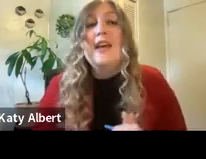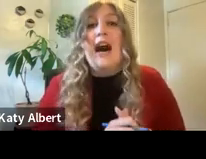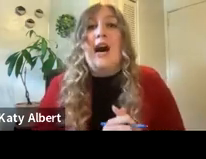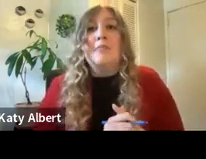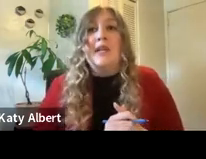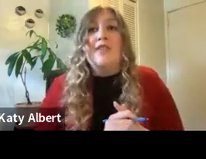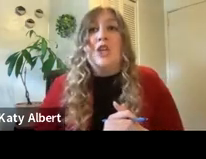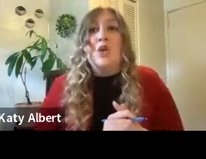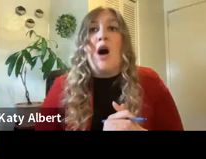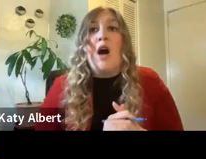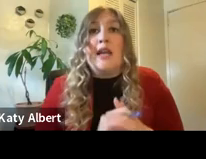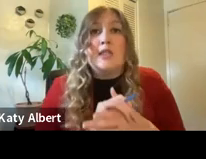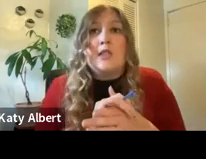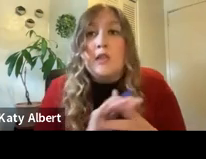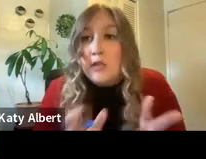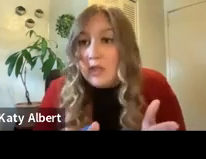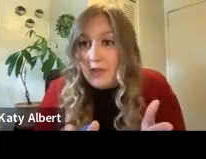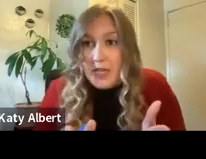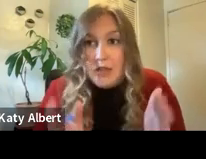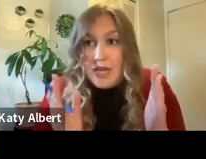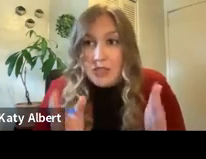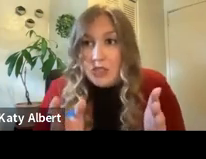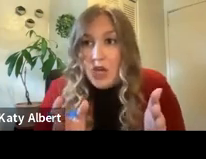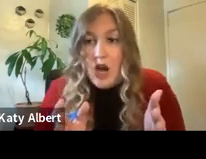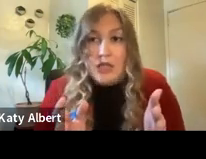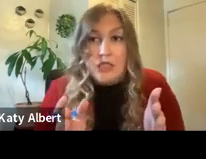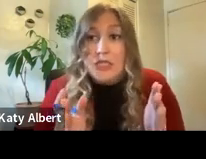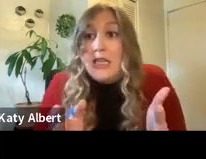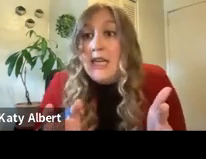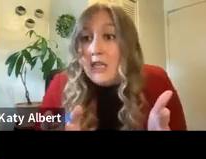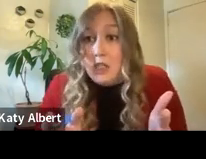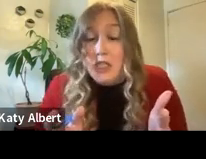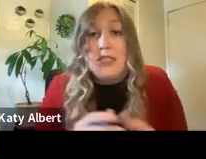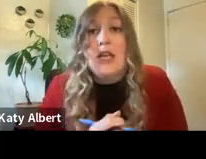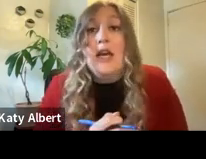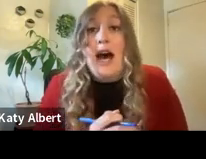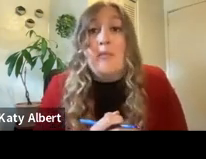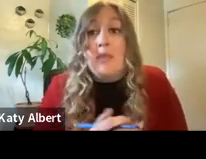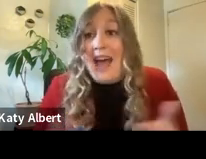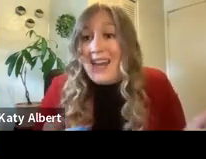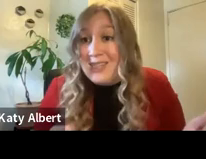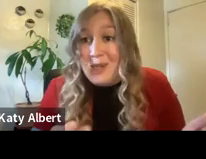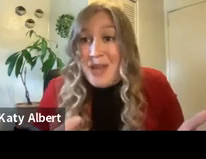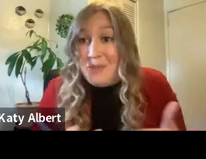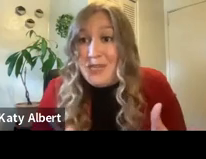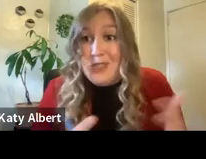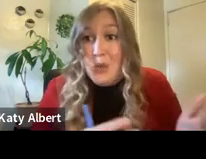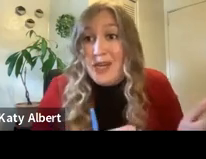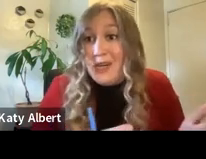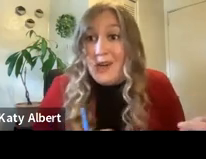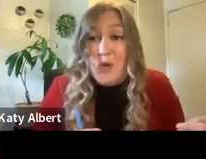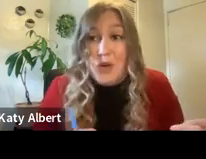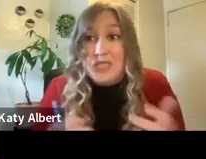start. But if you are exclusively looking to talk to teenagers, that answer might